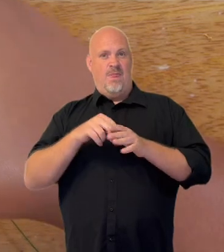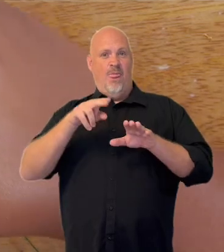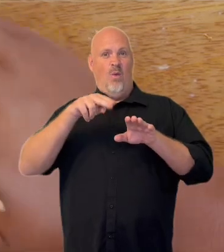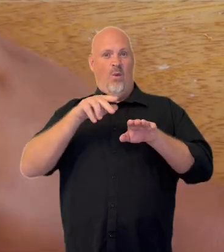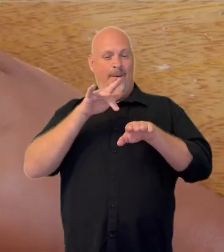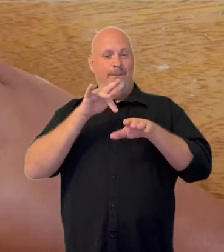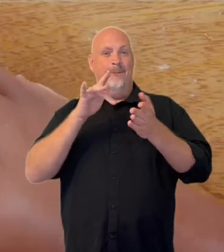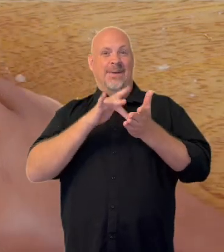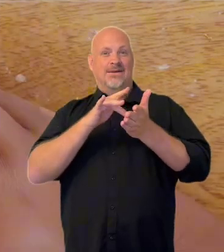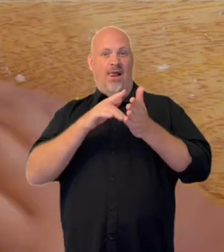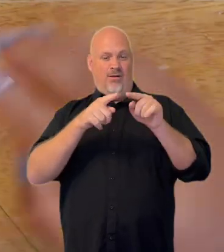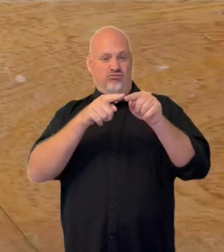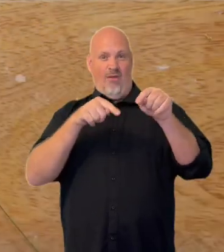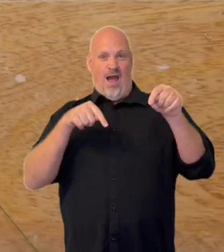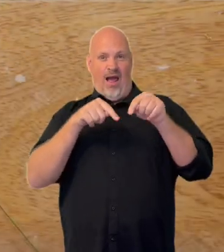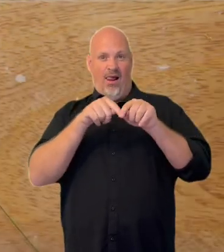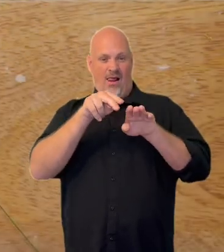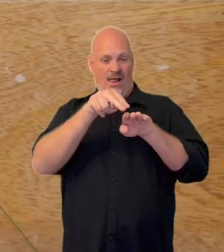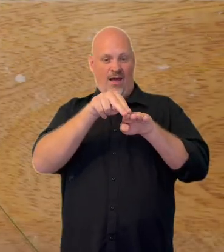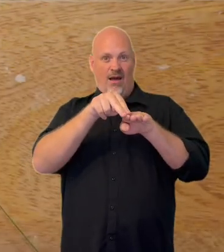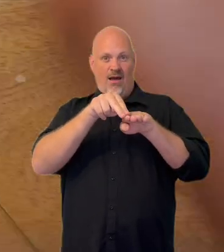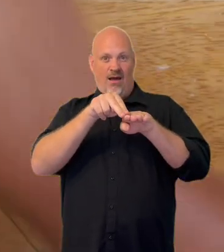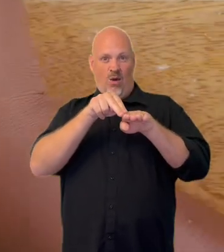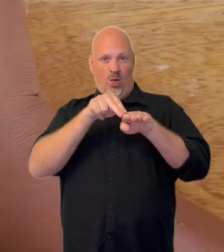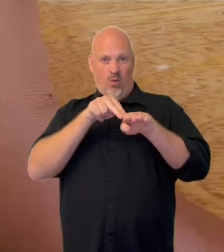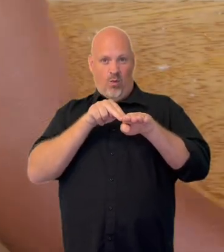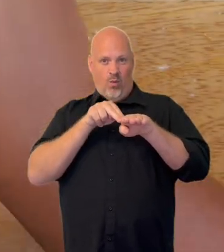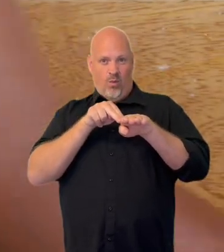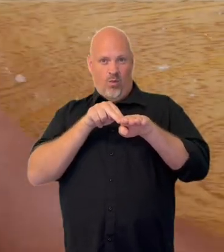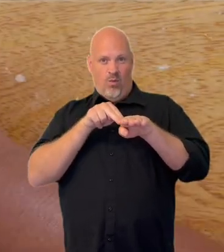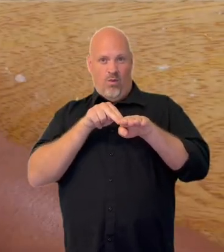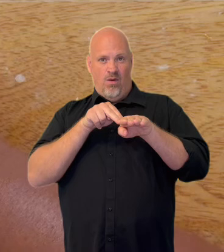wire in the place of the glue,